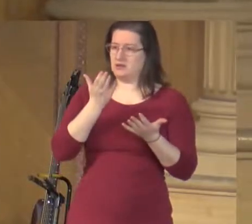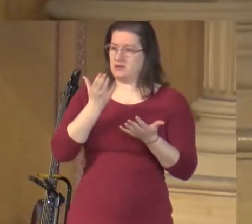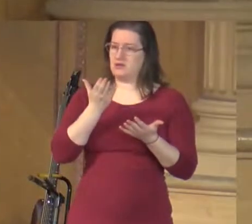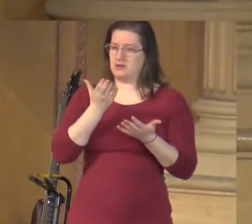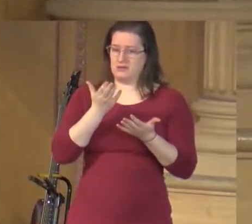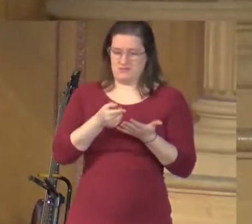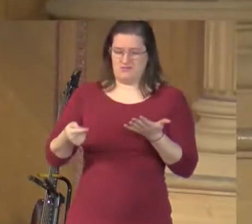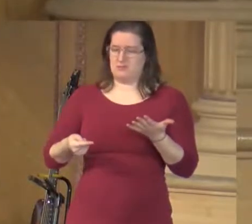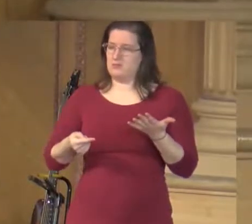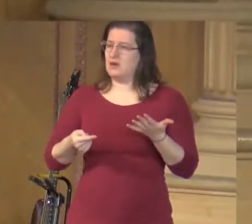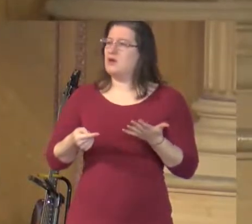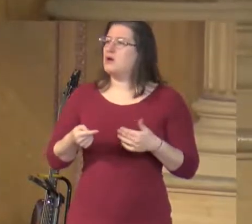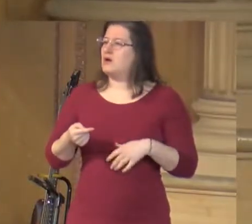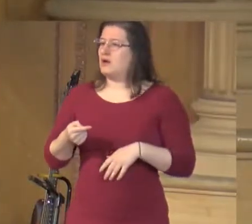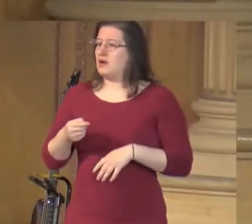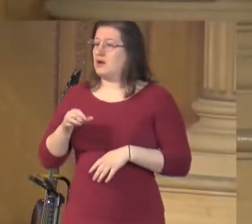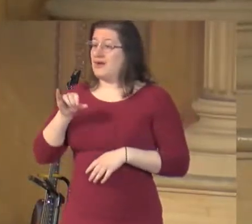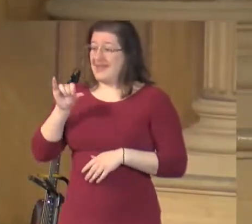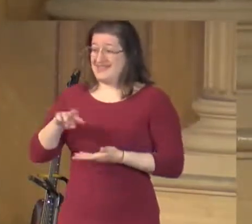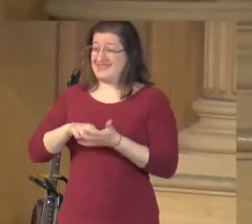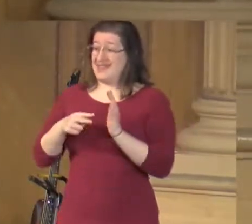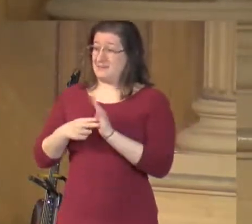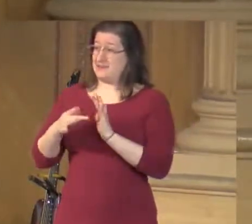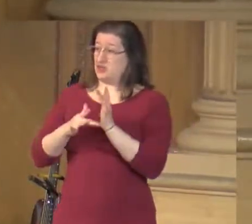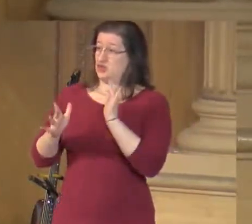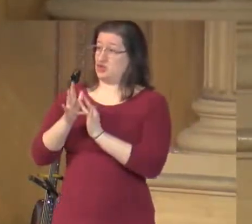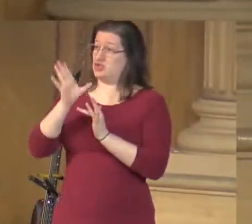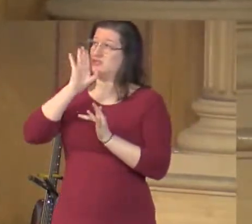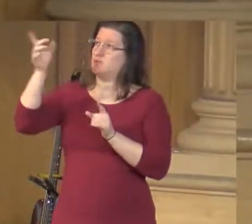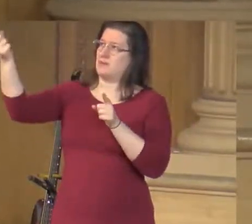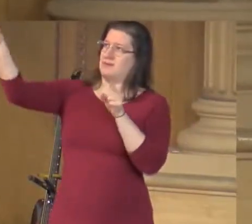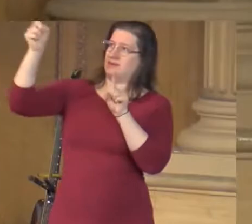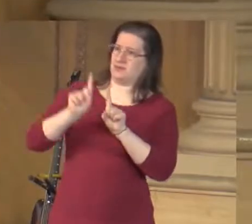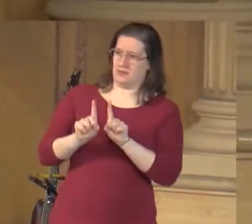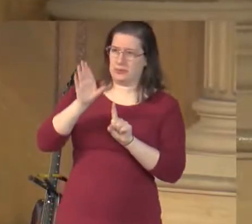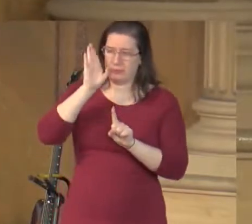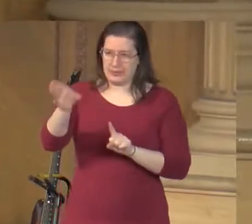He says all that suffering to a degree is a reminder of where we're headed.